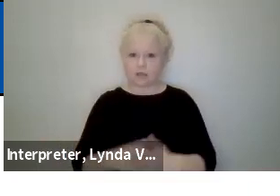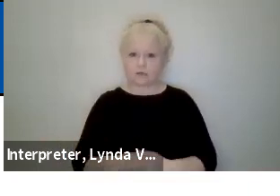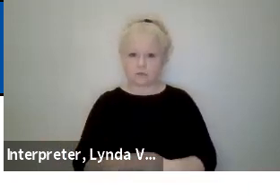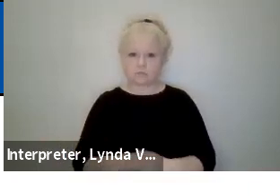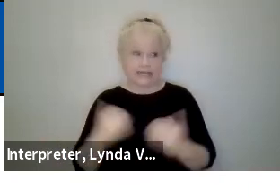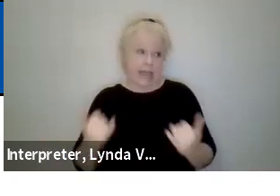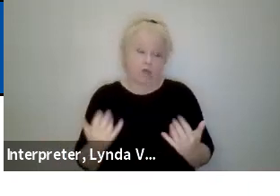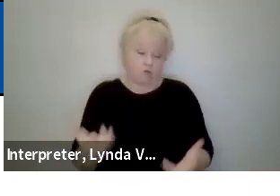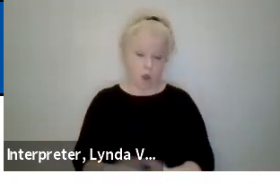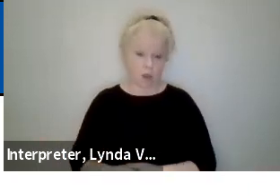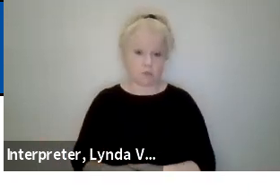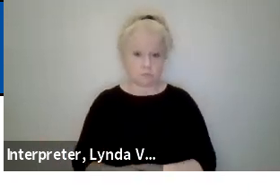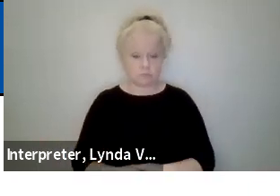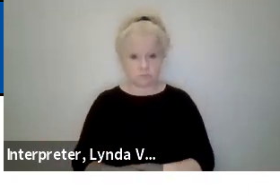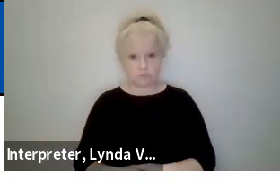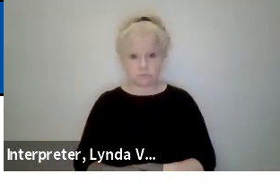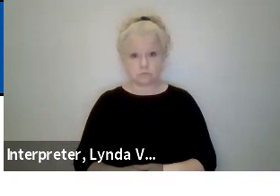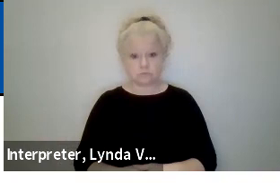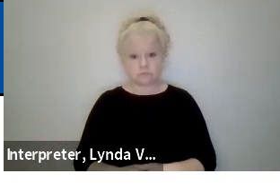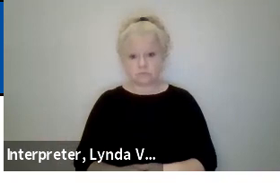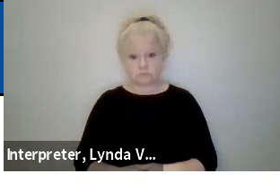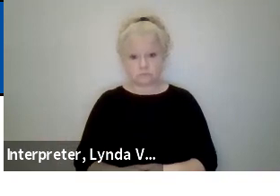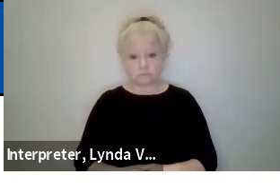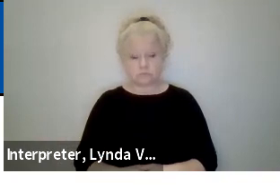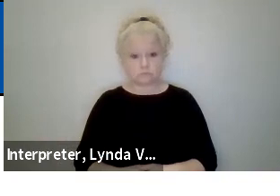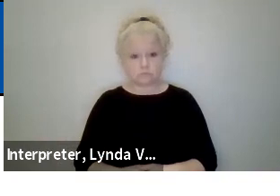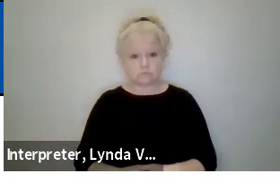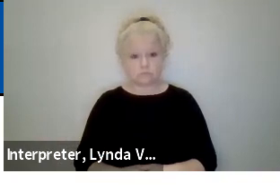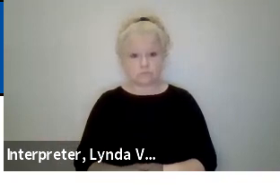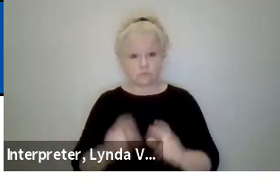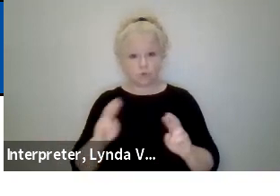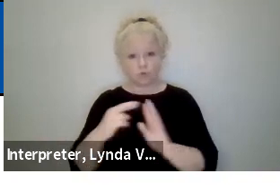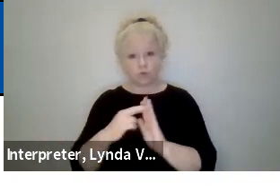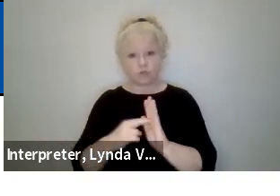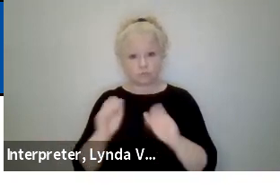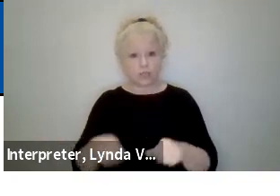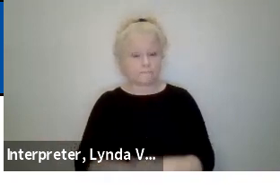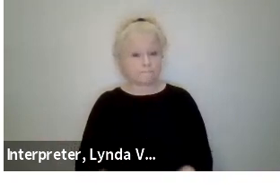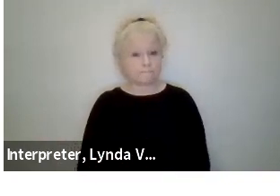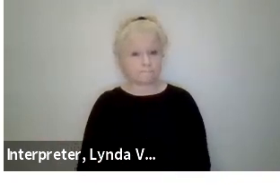now, and they are taking those registrations.